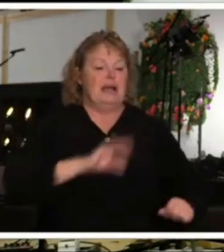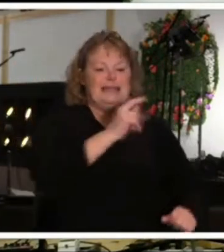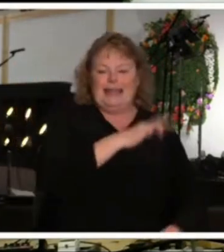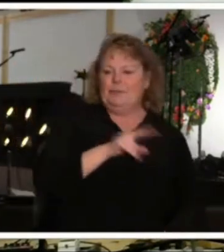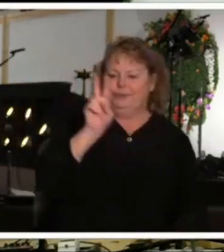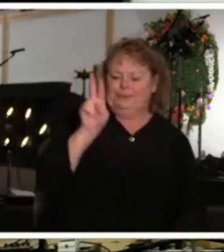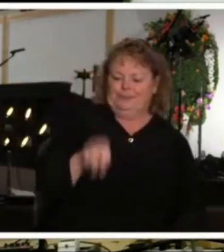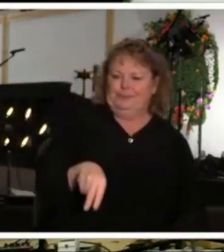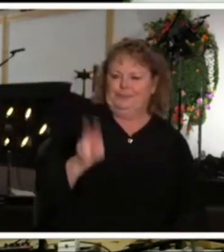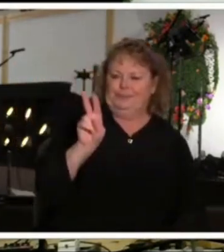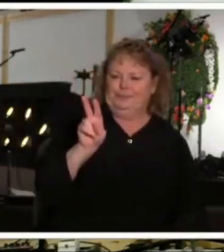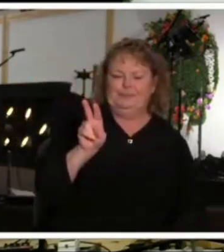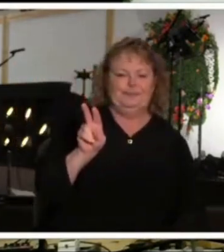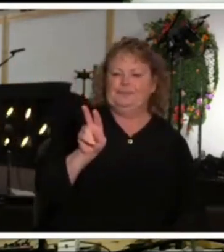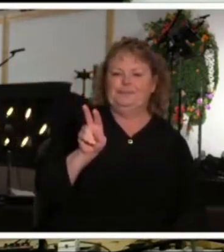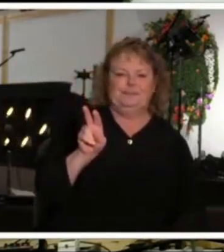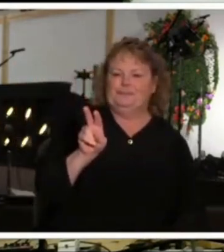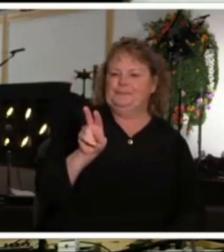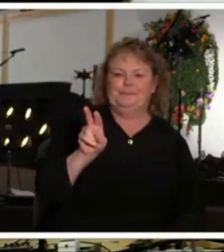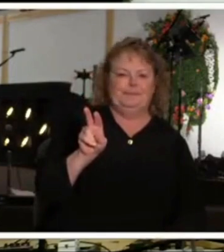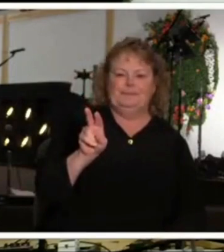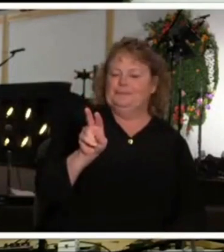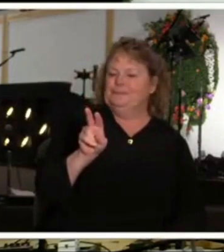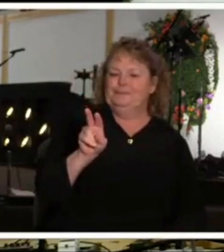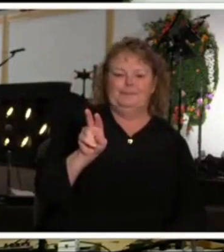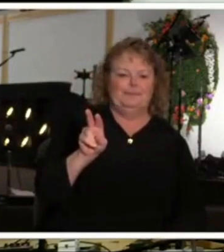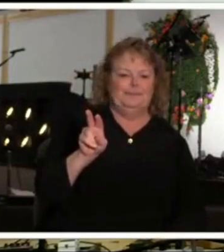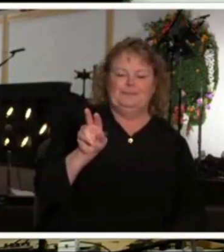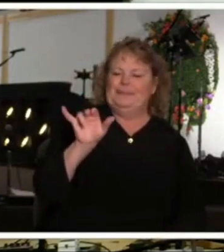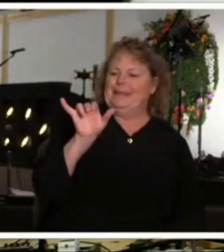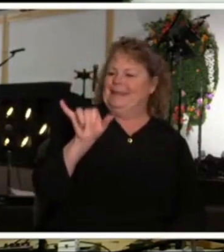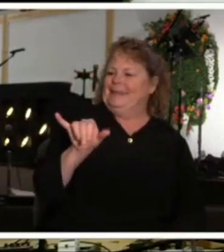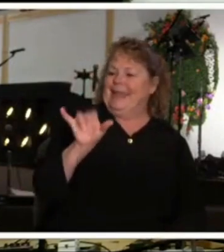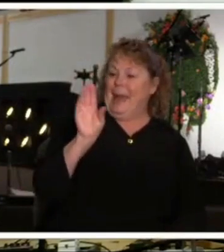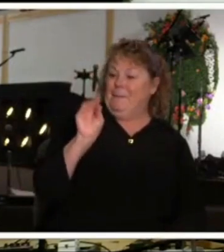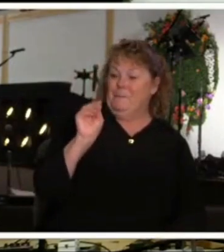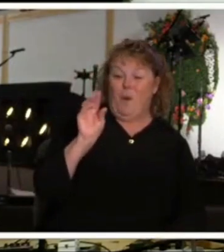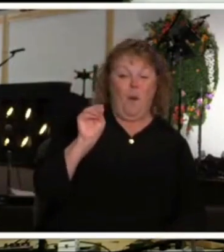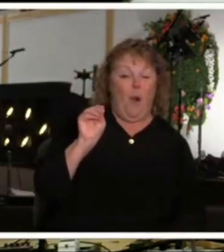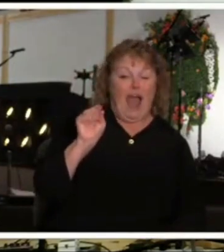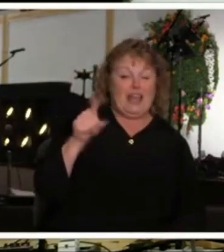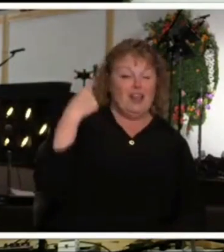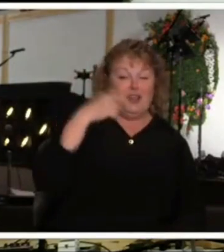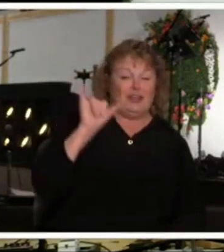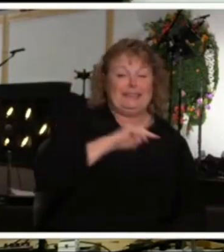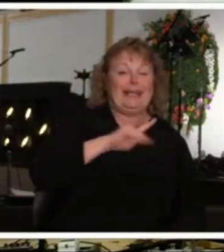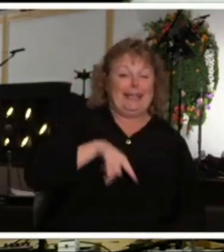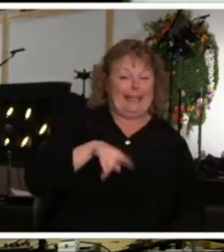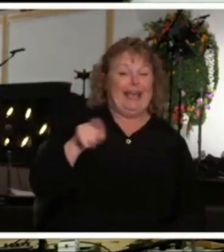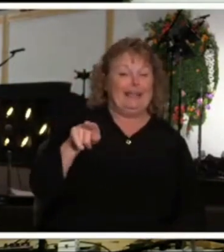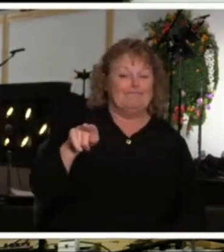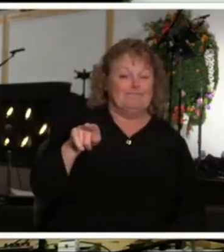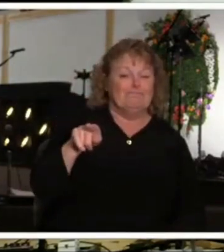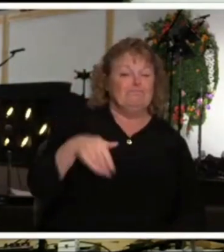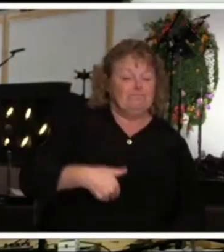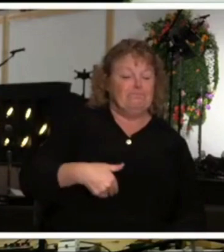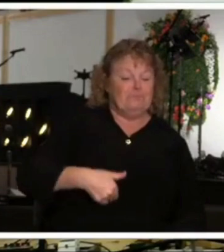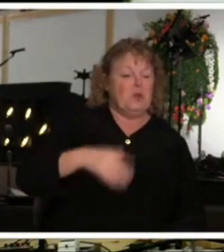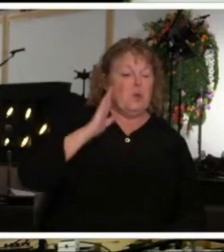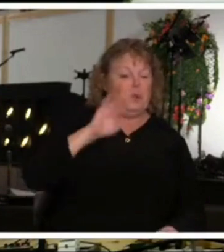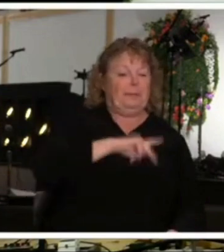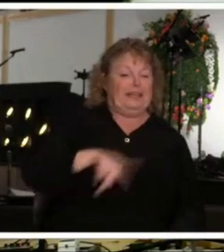him, the Bible says Samuel looked at him and said, oh, I know that boy is it. He looks like a king. Woo! That boy is going to be